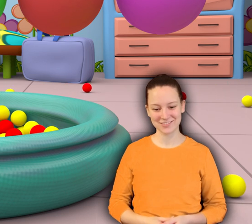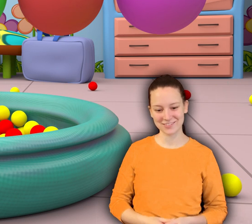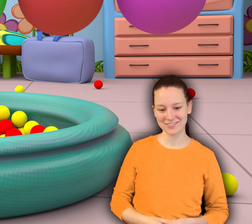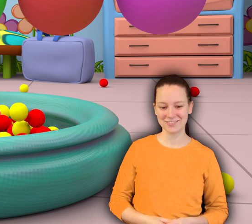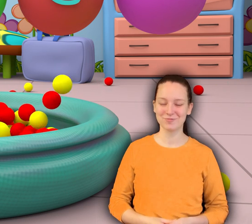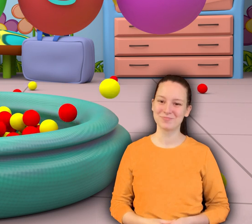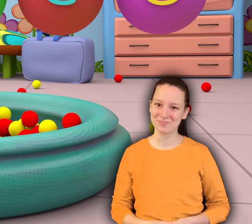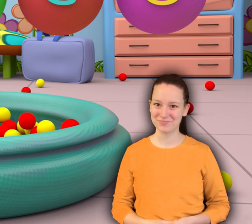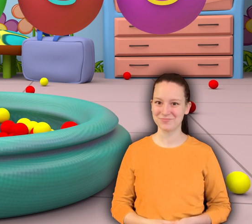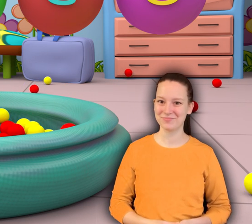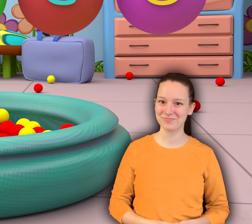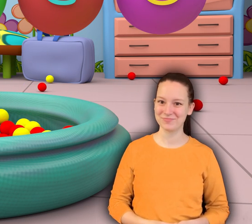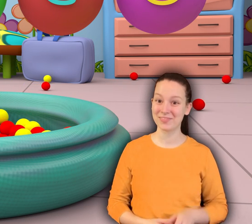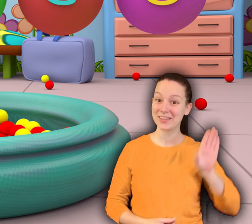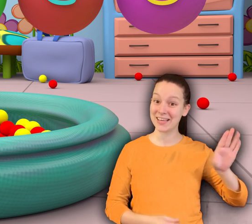bed